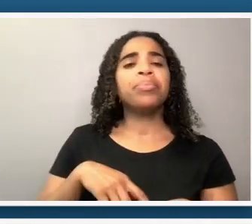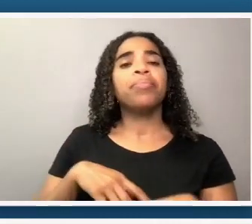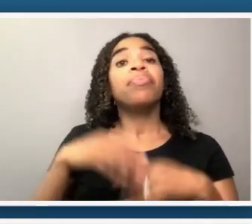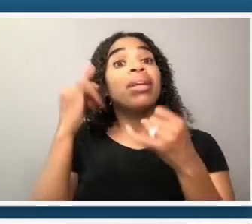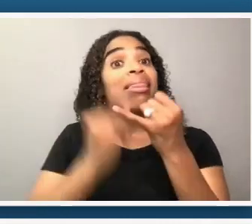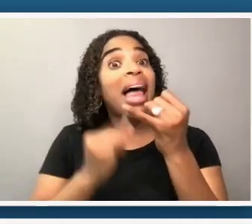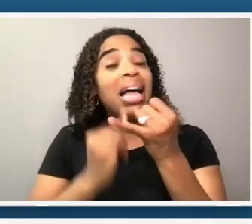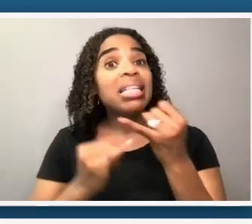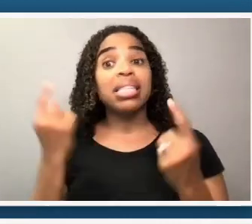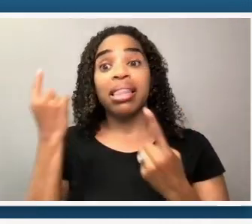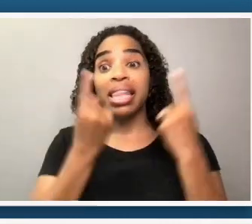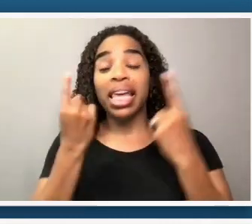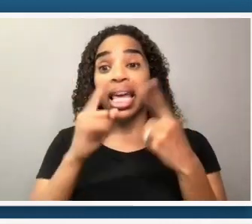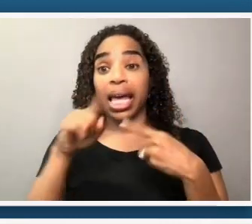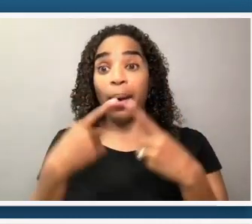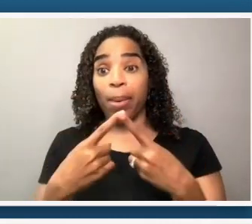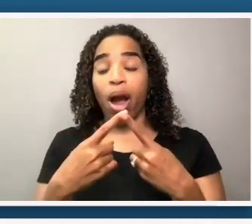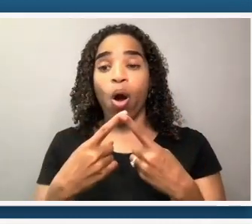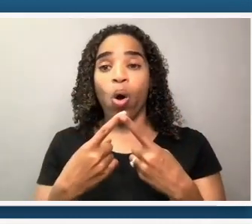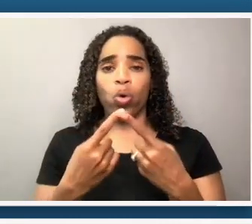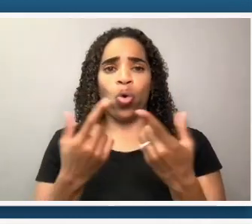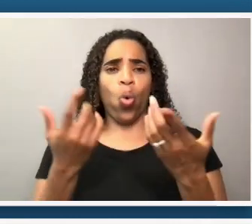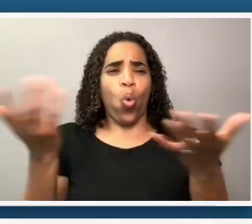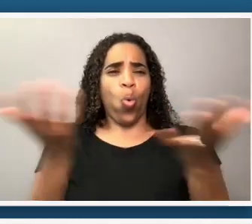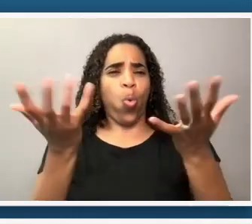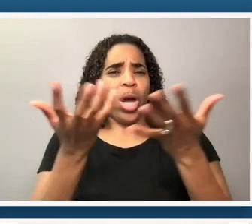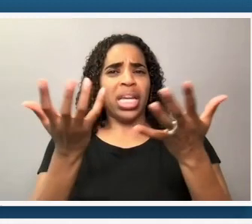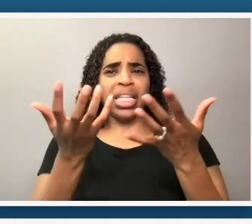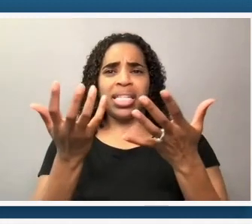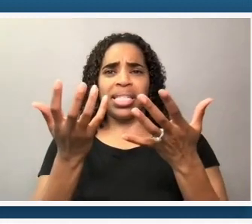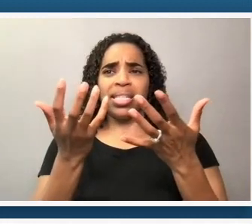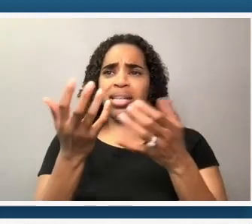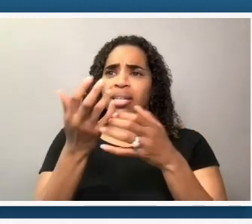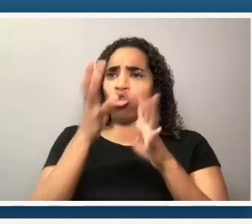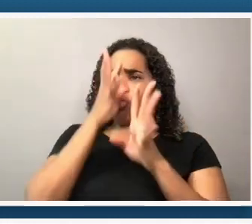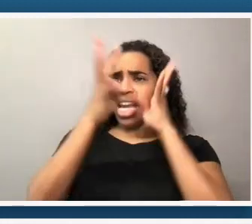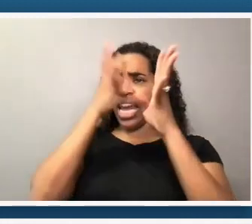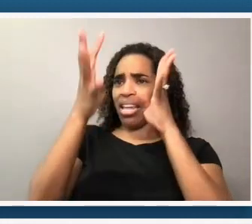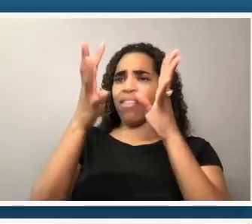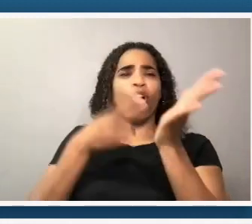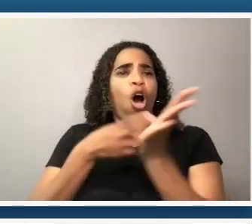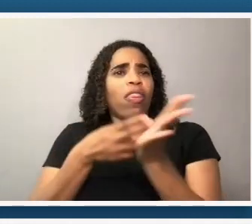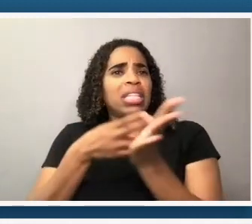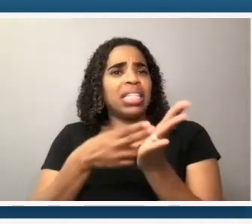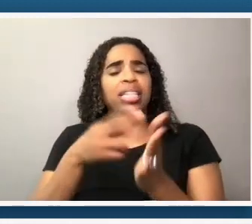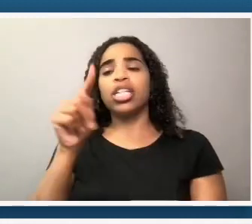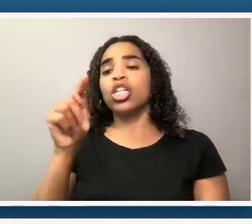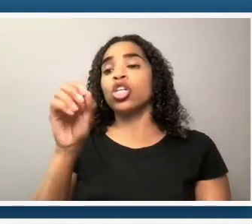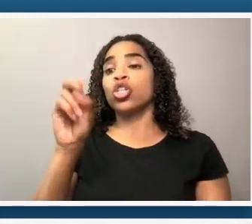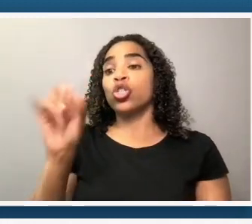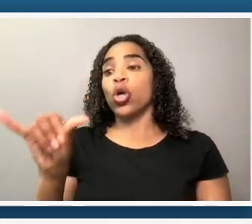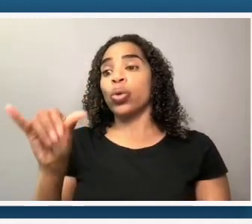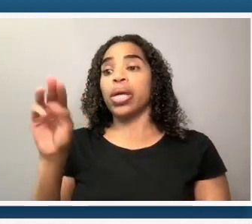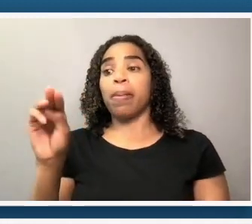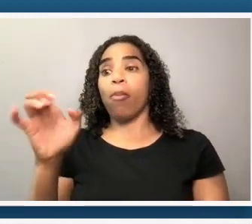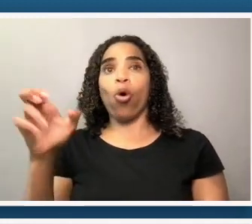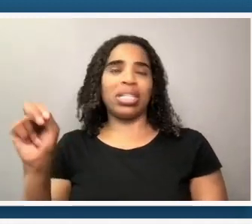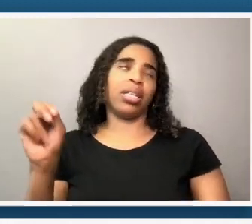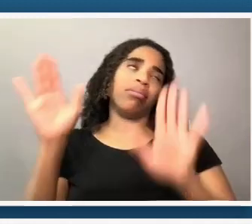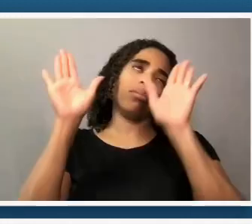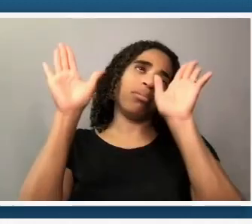idea of creative authenticity. I mean, when we think of Toni Morrison, the great Toni